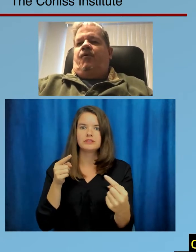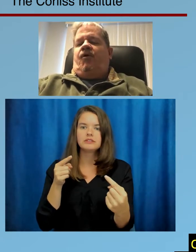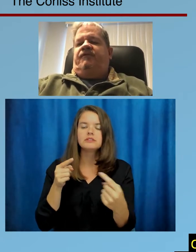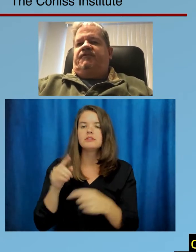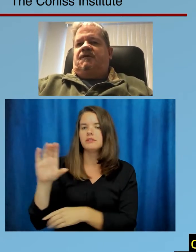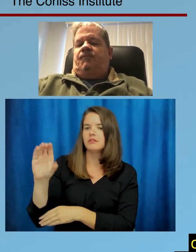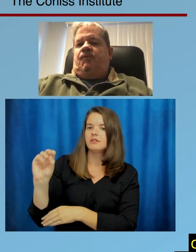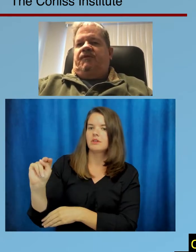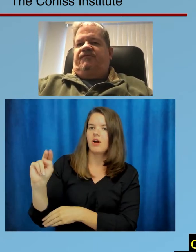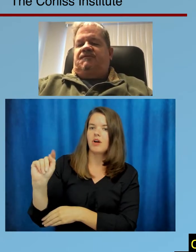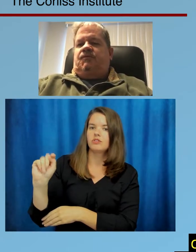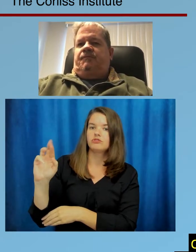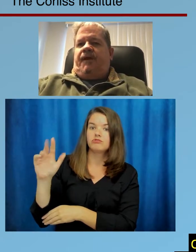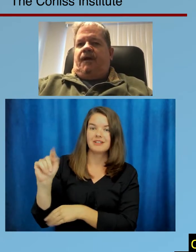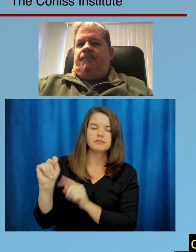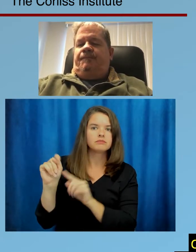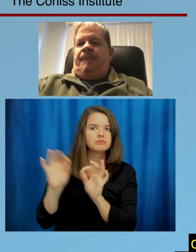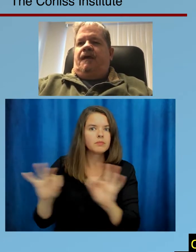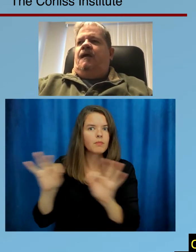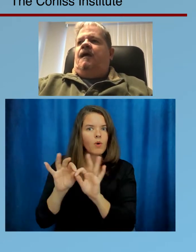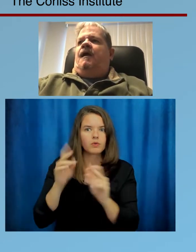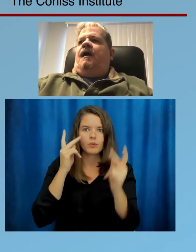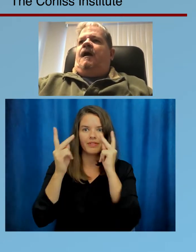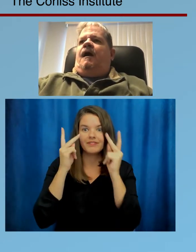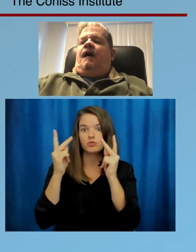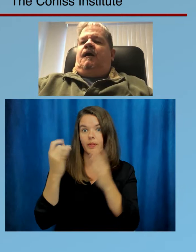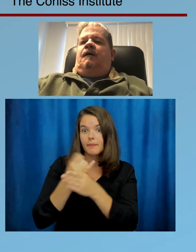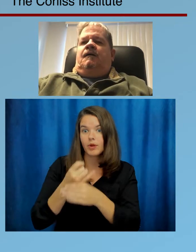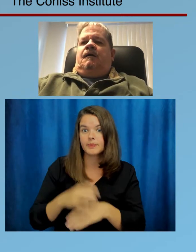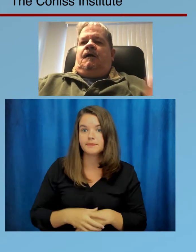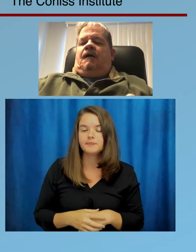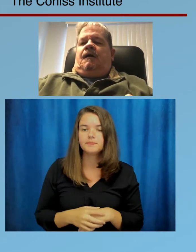very important for someone with a visual impairment.